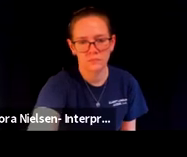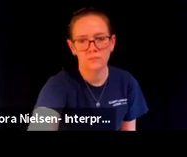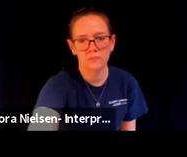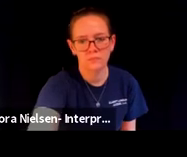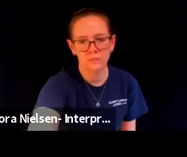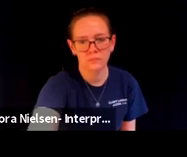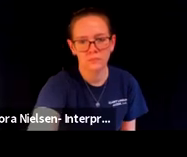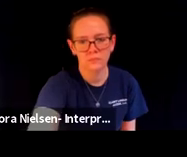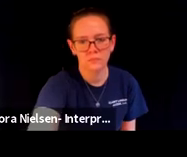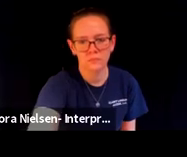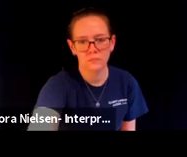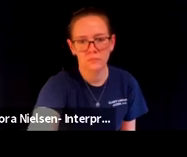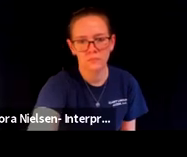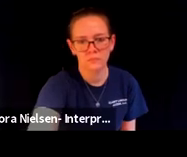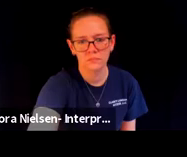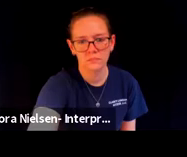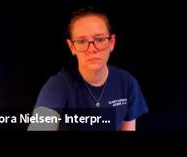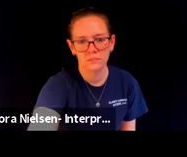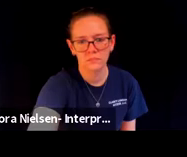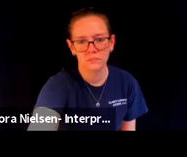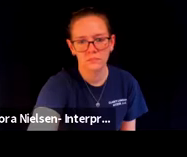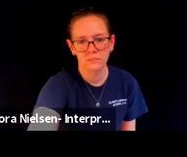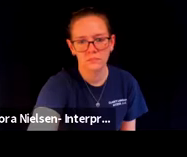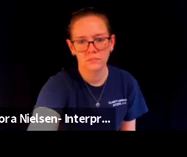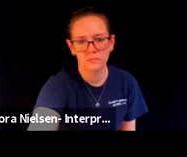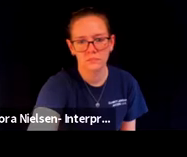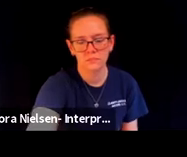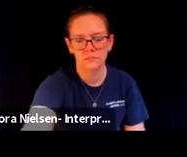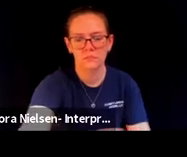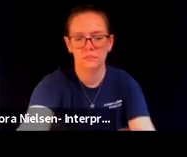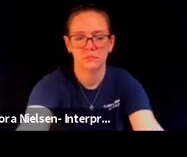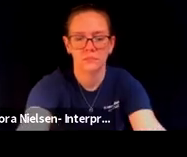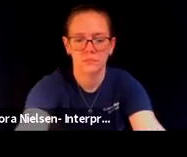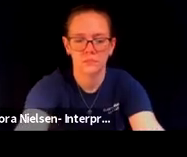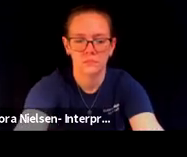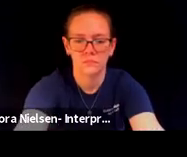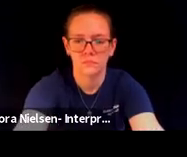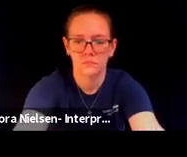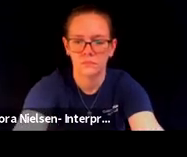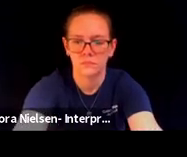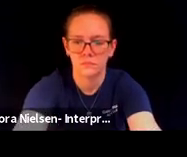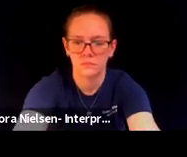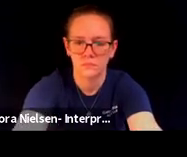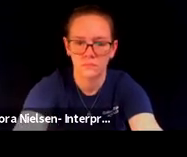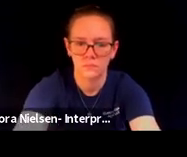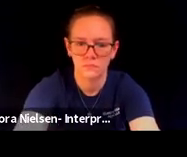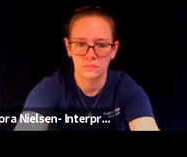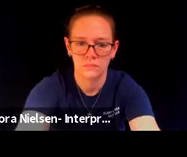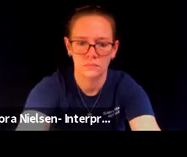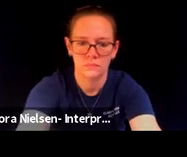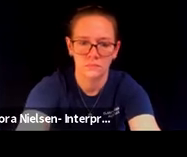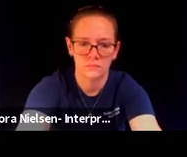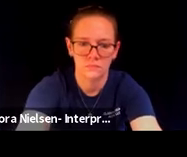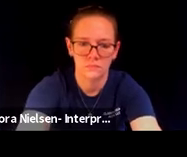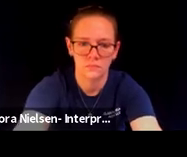that done. And so we're really trying to focus on things that are very high value for the company, but are not extremely high effort. And that's the stuff